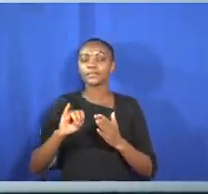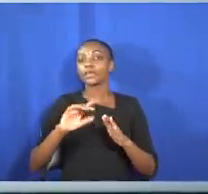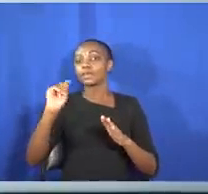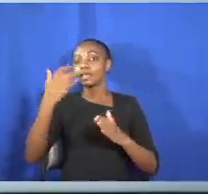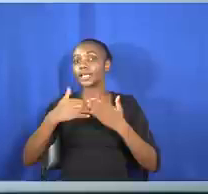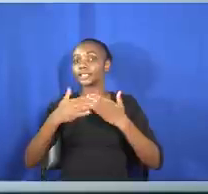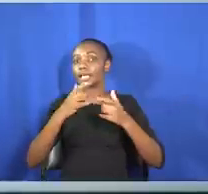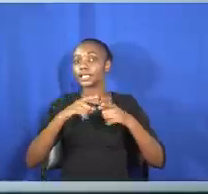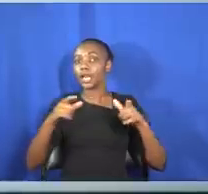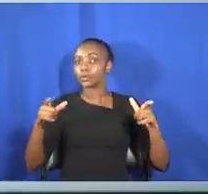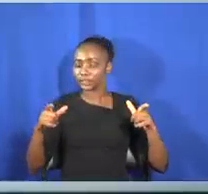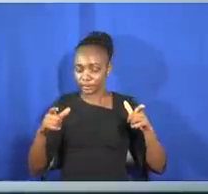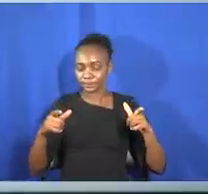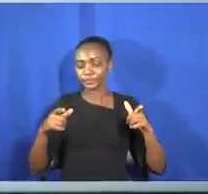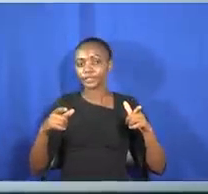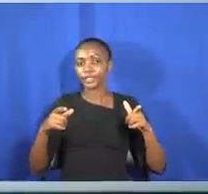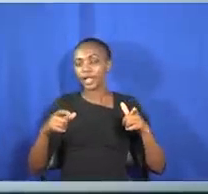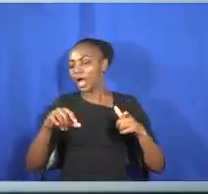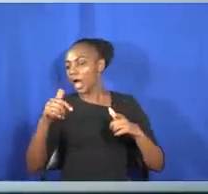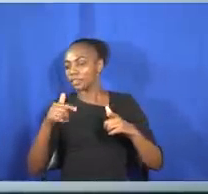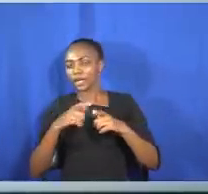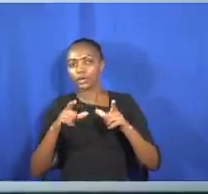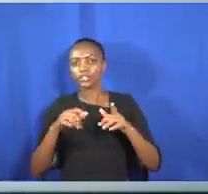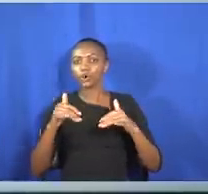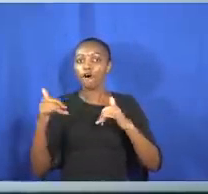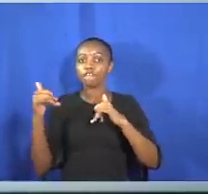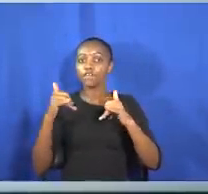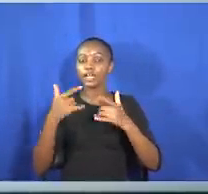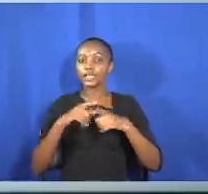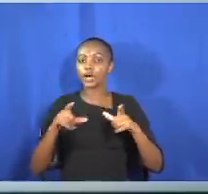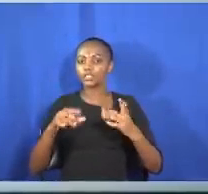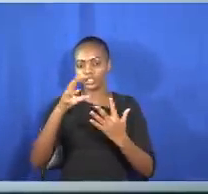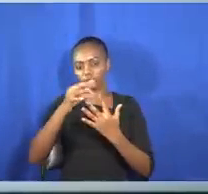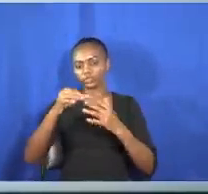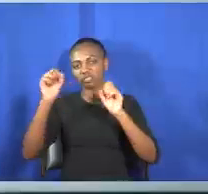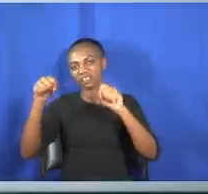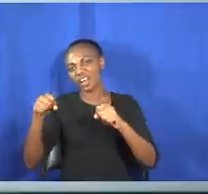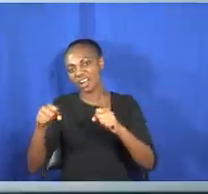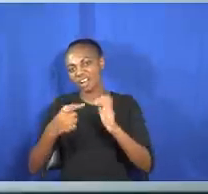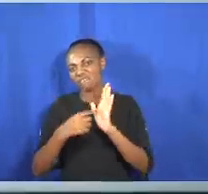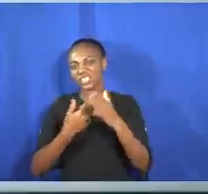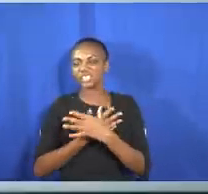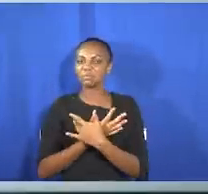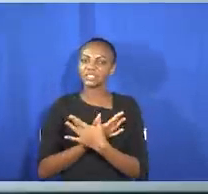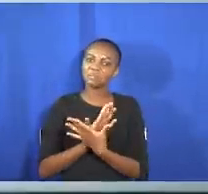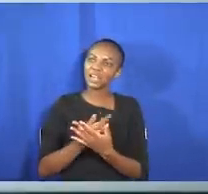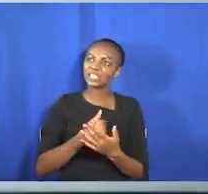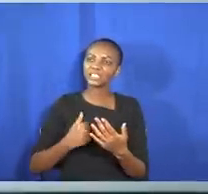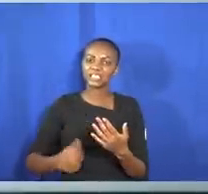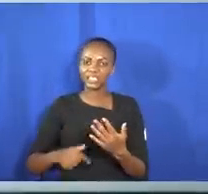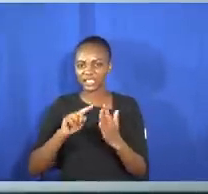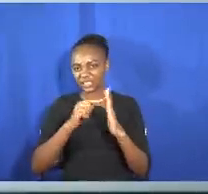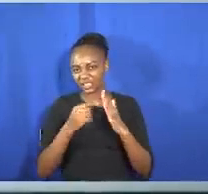Kiswahili, KSL, Kenya Sign Language, indigenous languages, foreign languages. They can take Arabic,